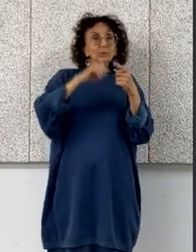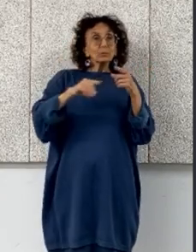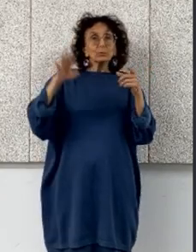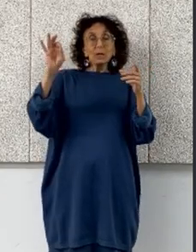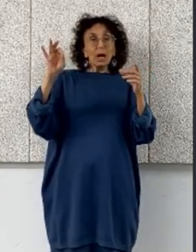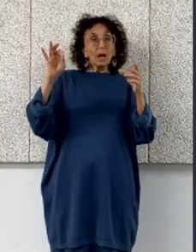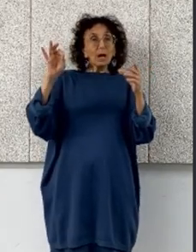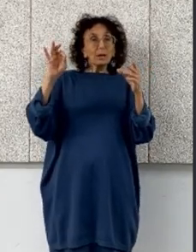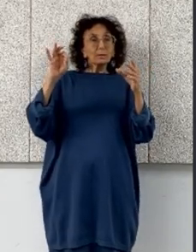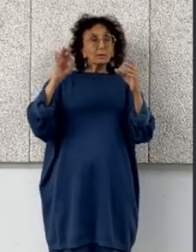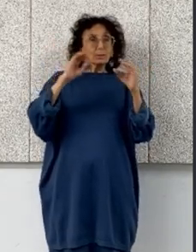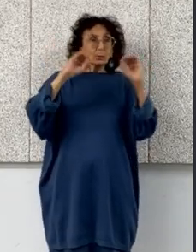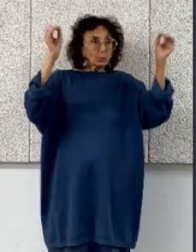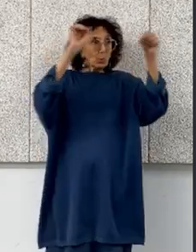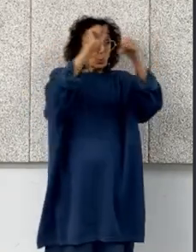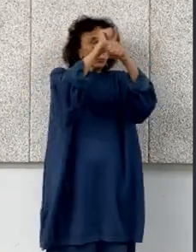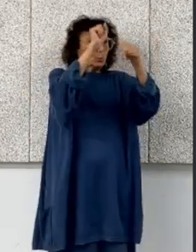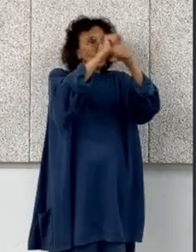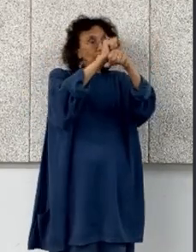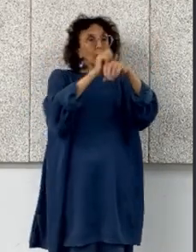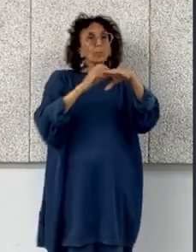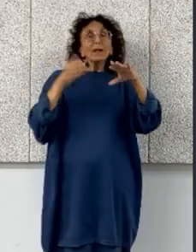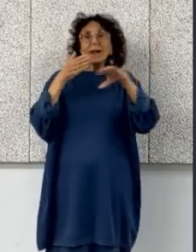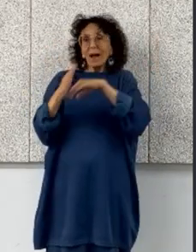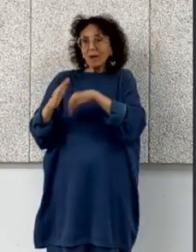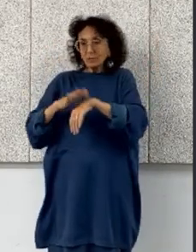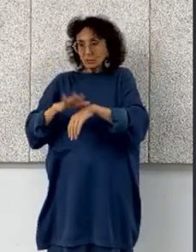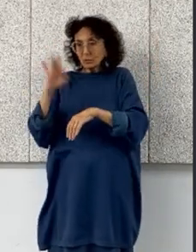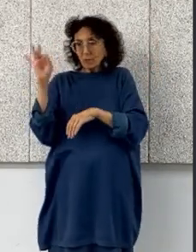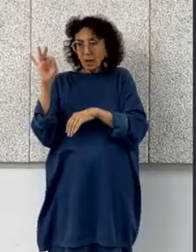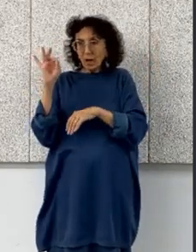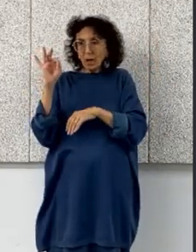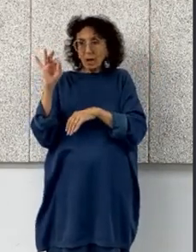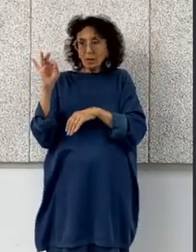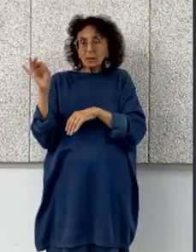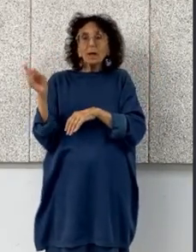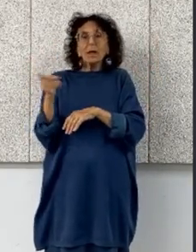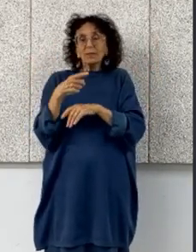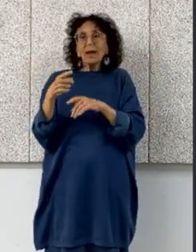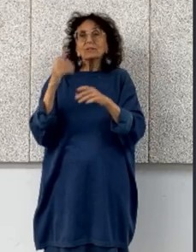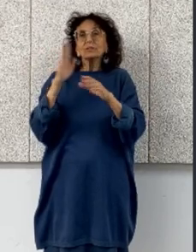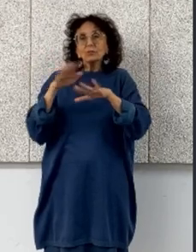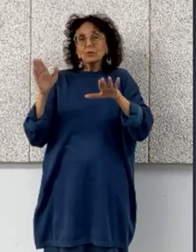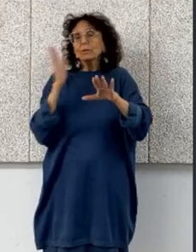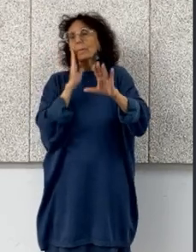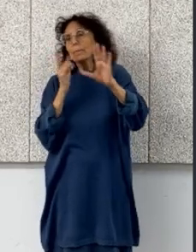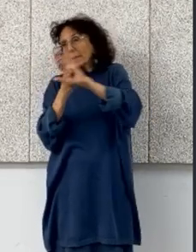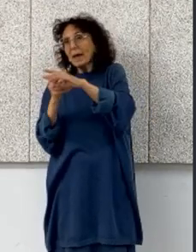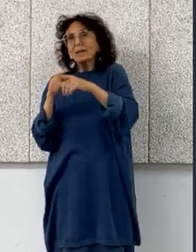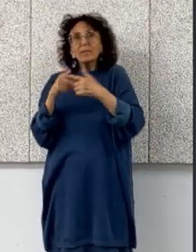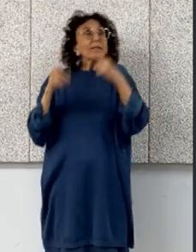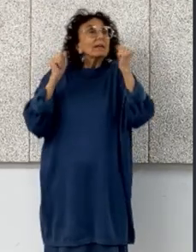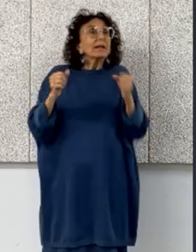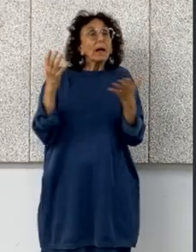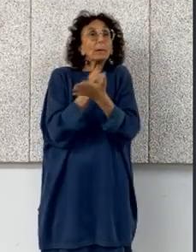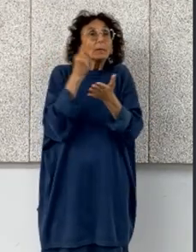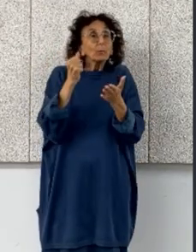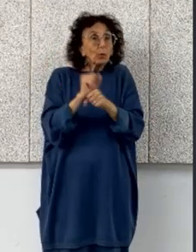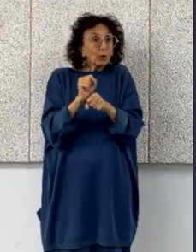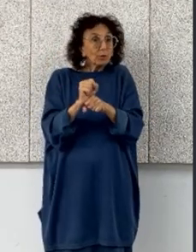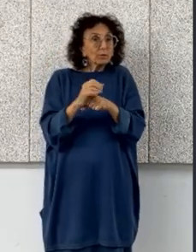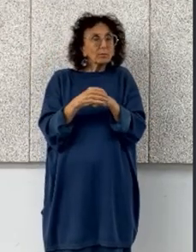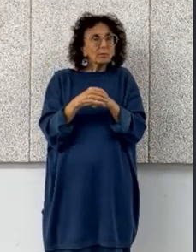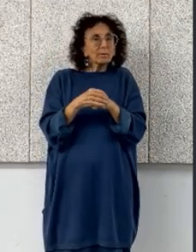Nothing work-related is happening. Mm-hmm. But after 9, like, it's, you know, that's work time. And so it's sort of